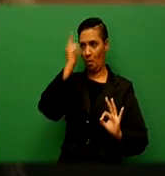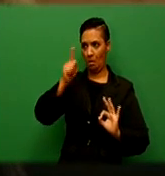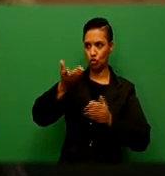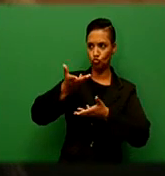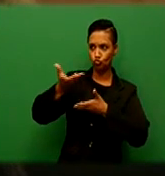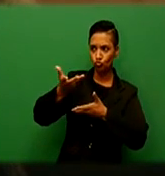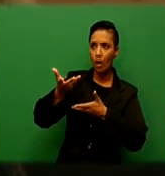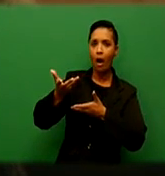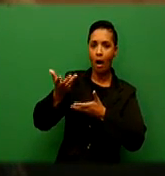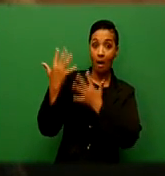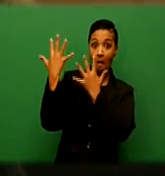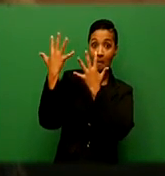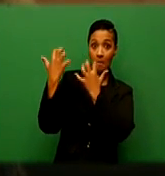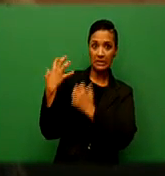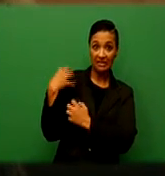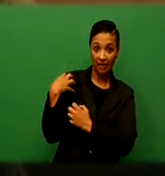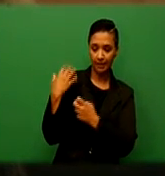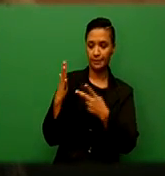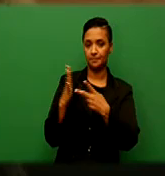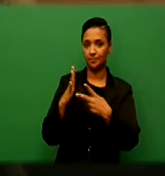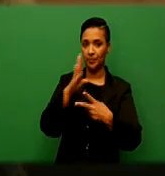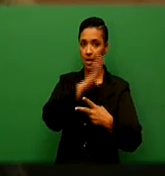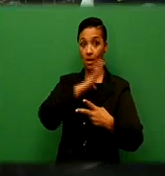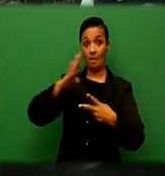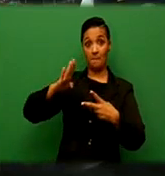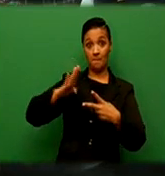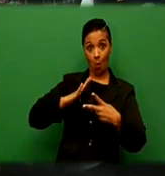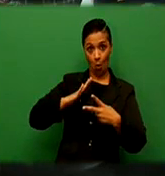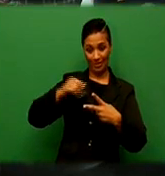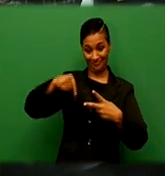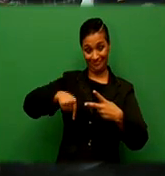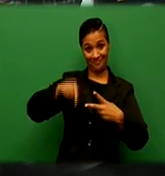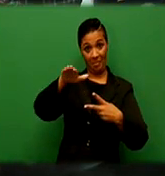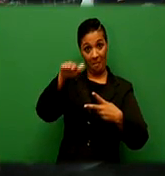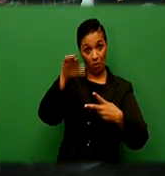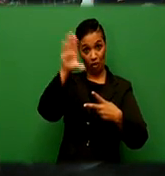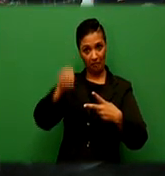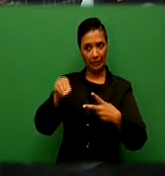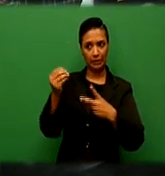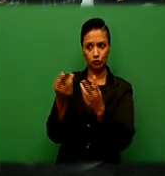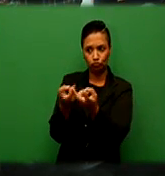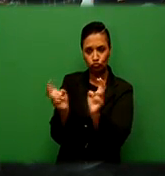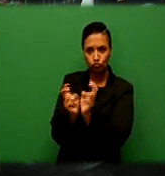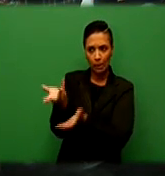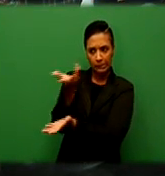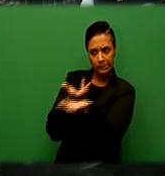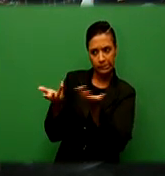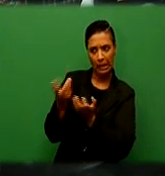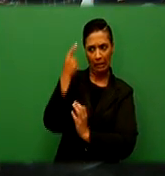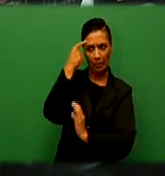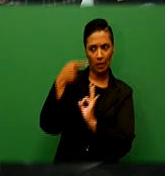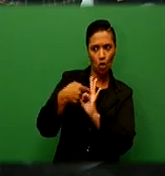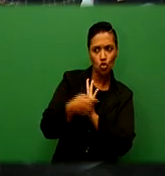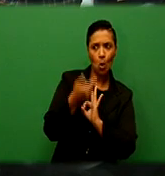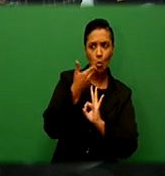of Finance and with the board of the South African Reserve Bank. Those are the